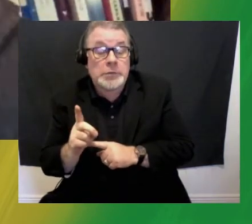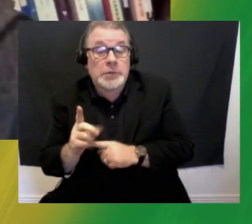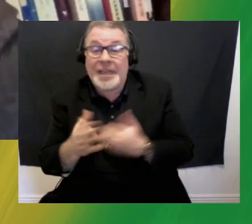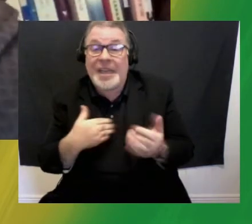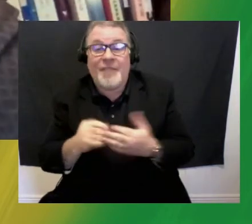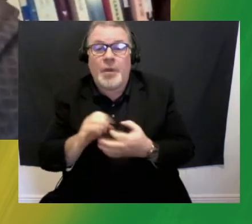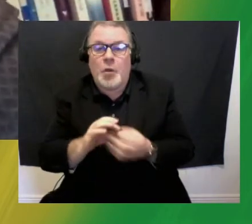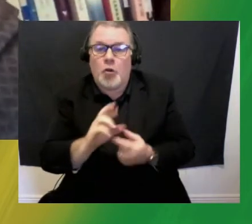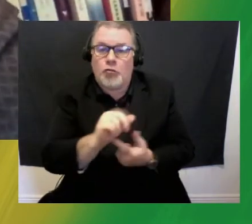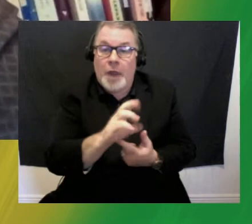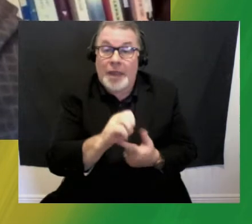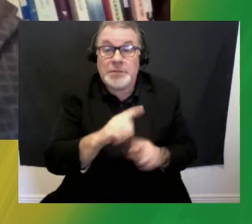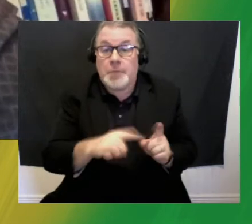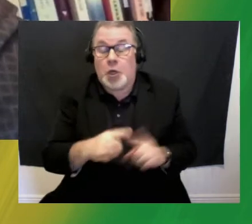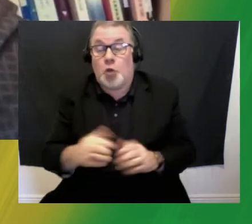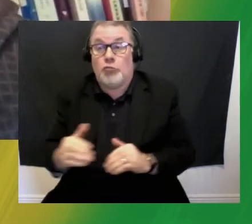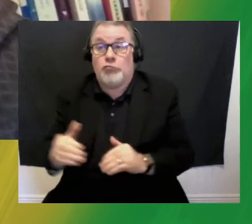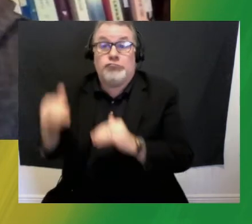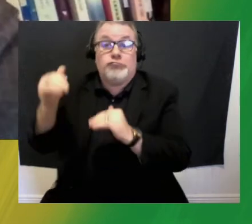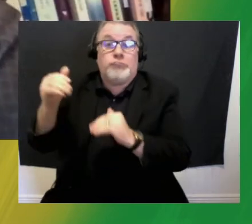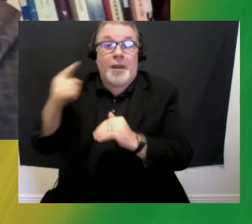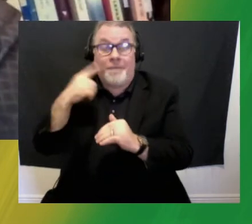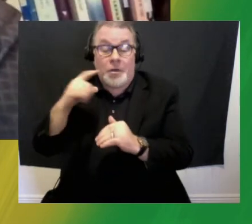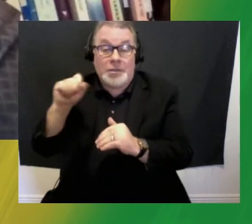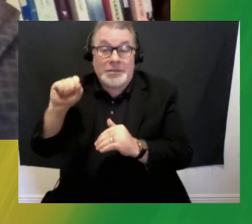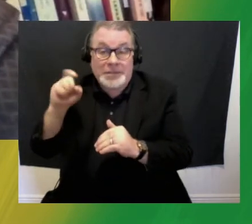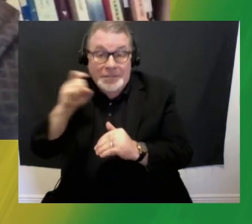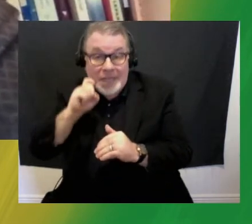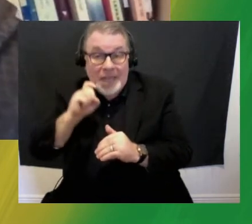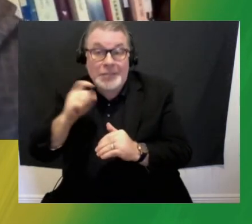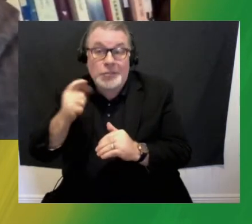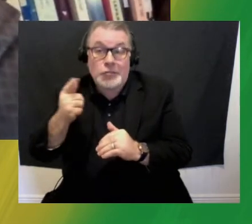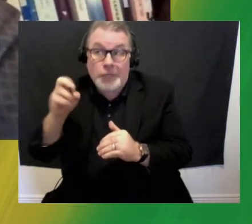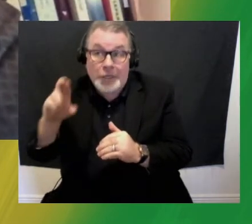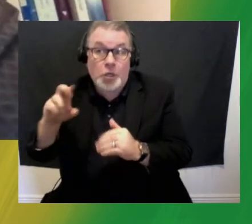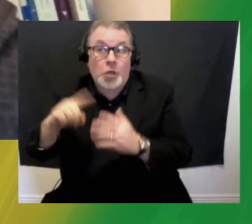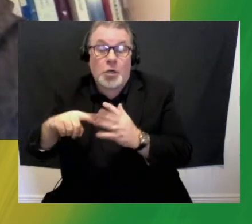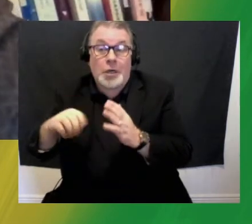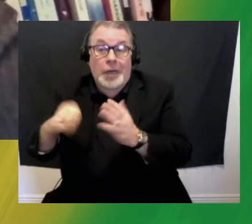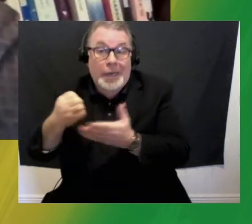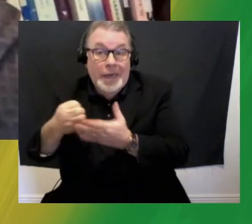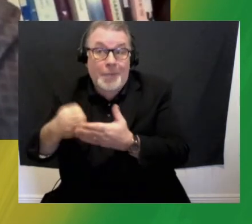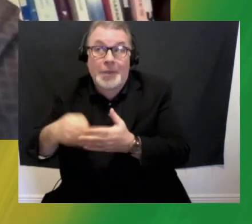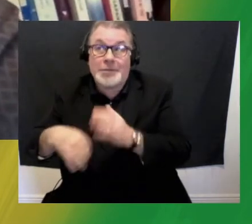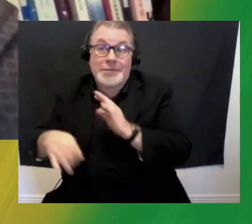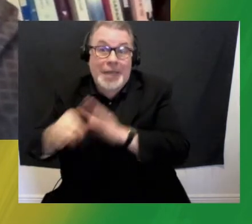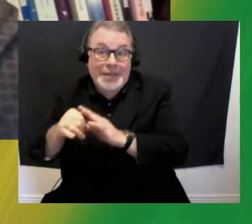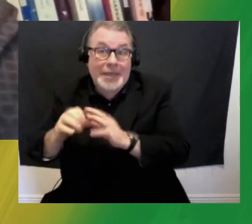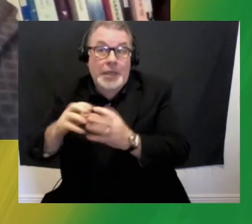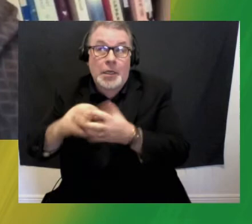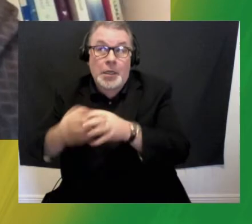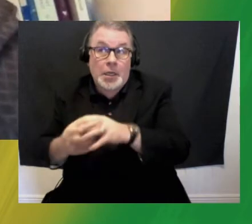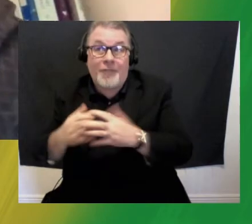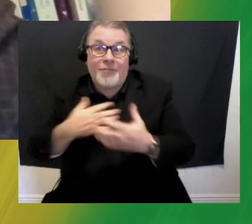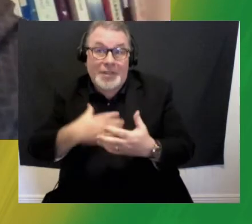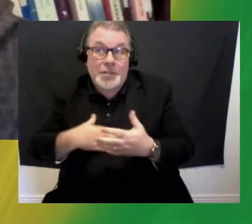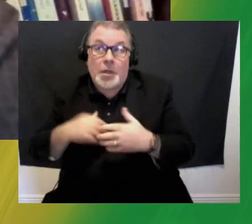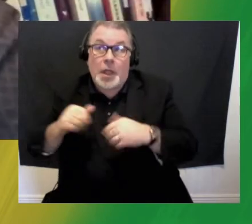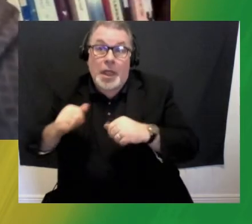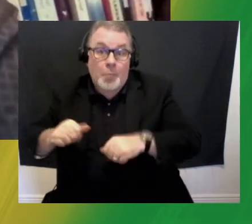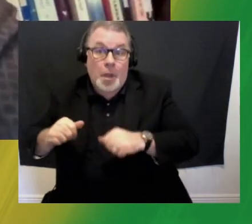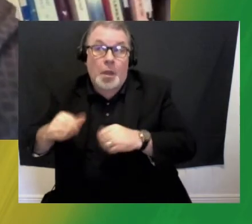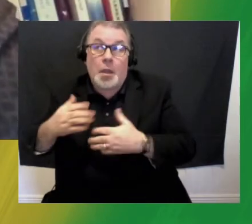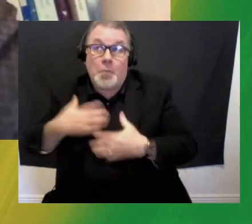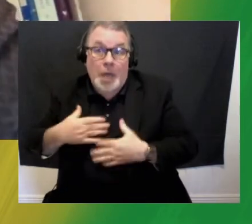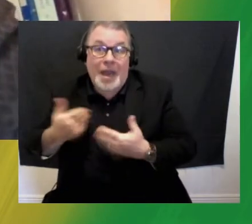you could be elevated on sex or gender or sexuality or gender identity or economics or physical able-bodiedness or,